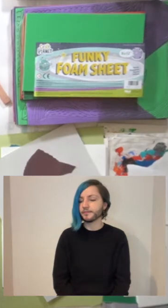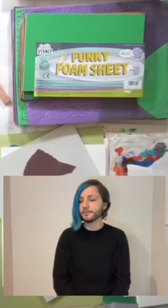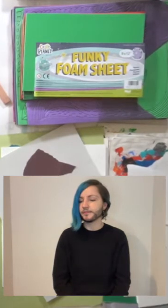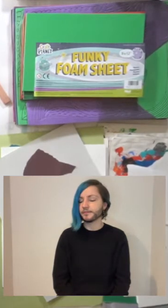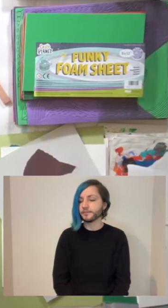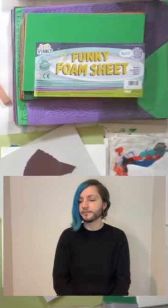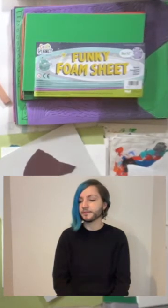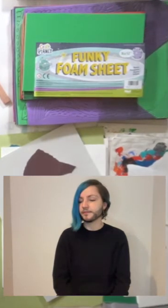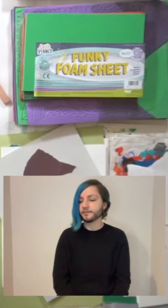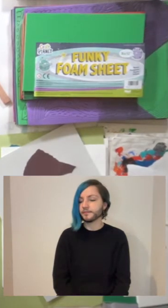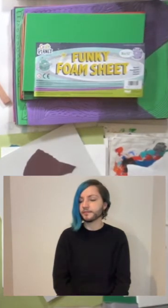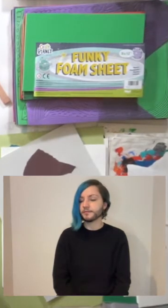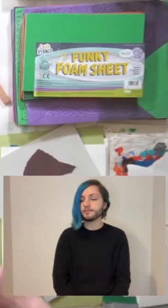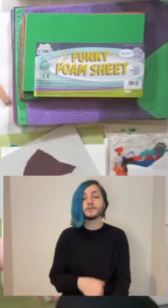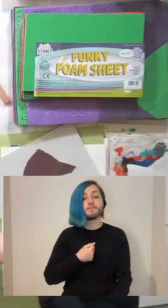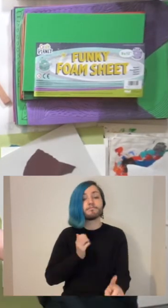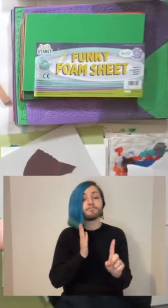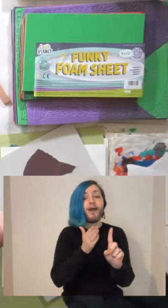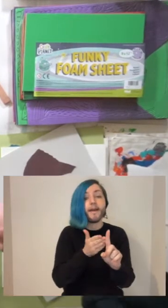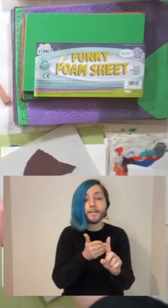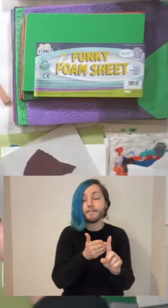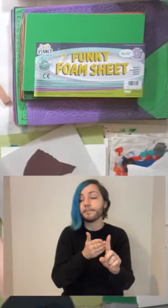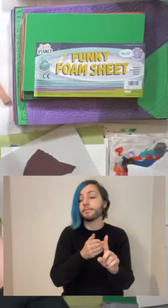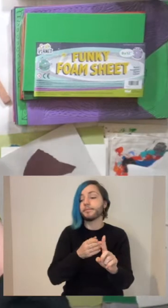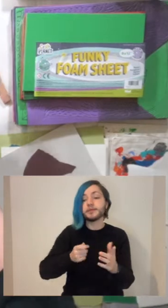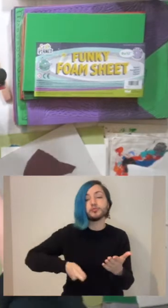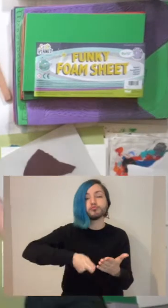So I'm gonna try to apply it